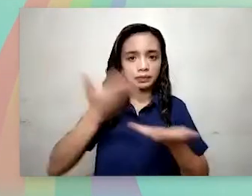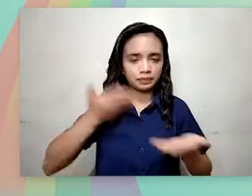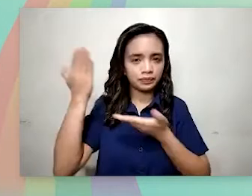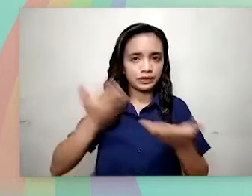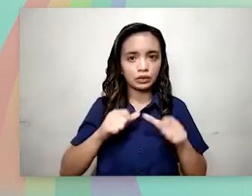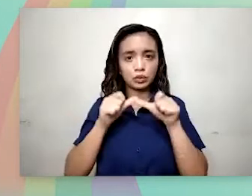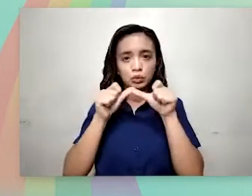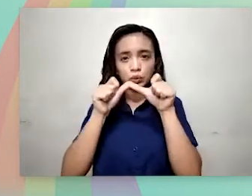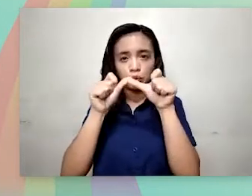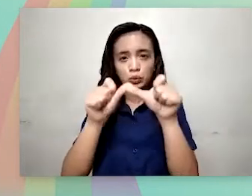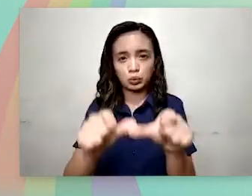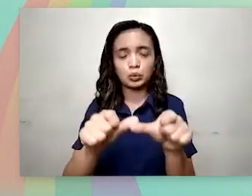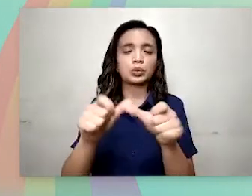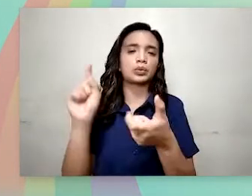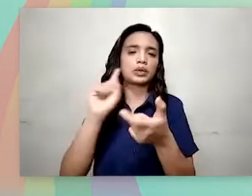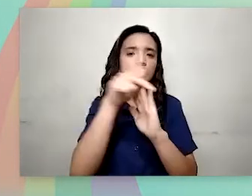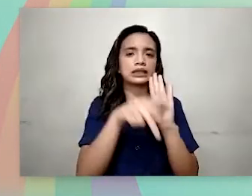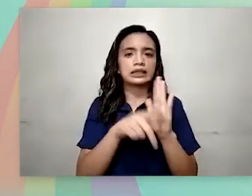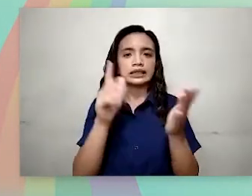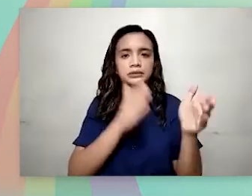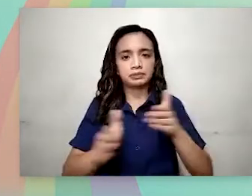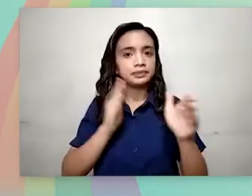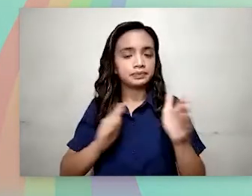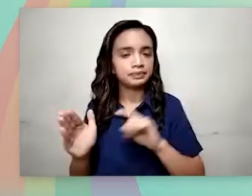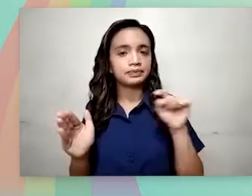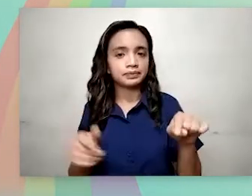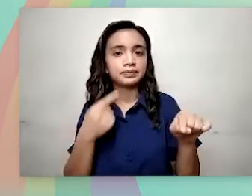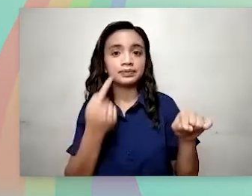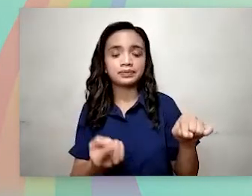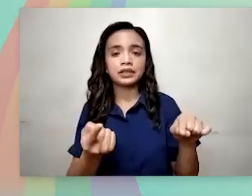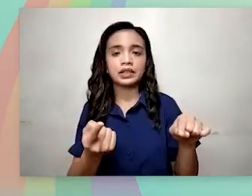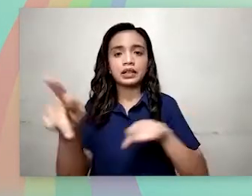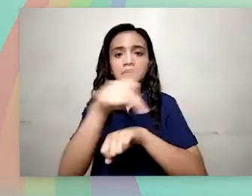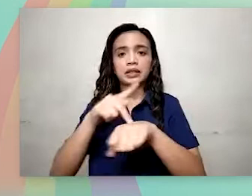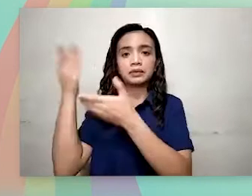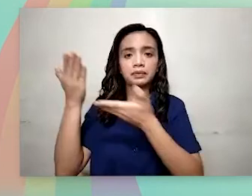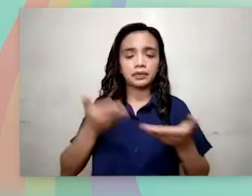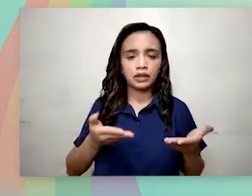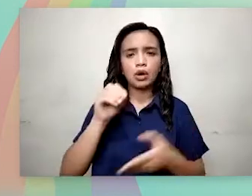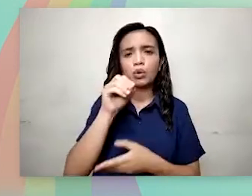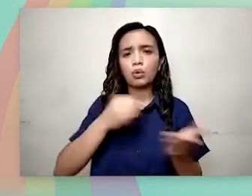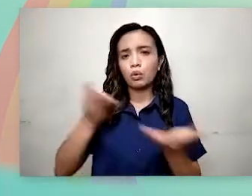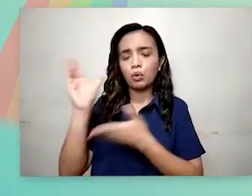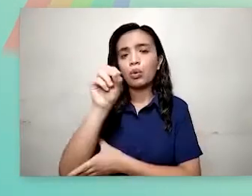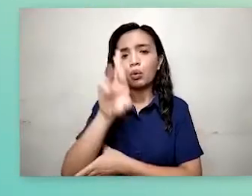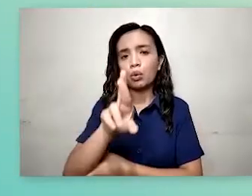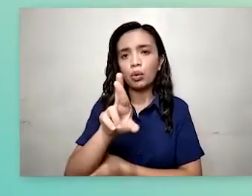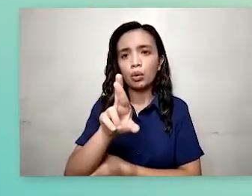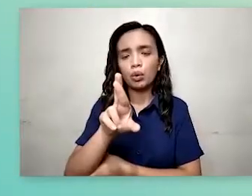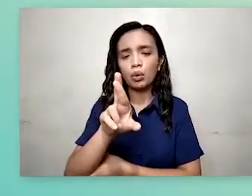umbrella organization of exporters. To help push the export and PhilExport policy agenda, Ms. Leong sits